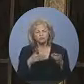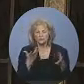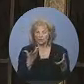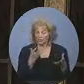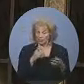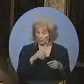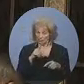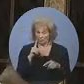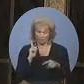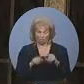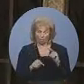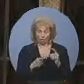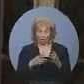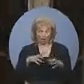Honourable Government Post-Meter.